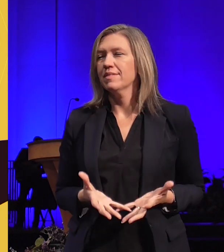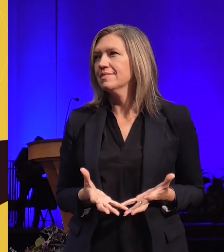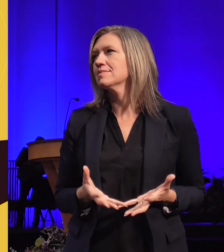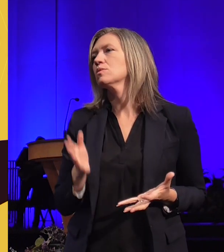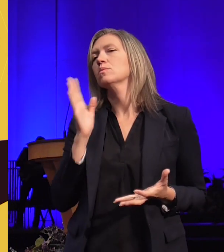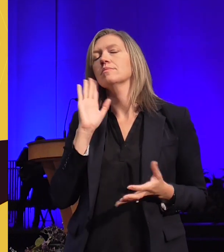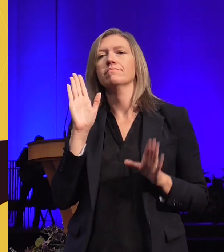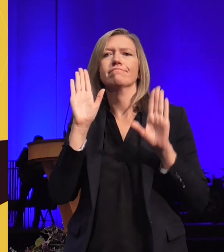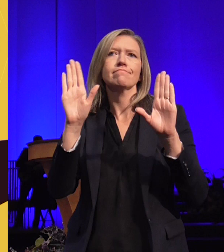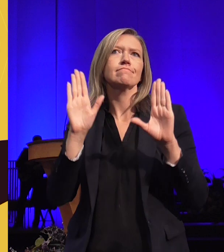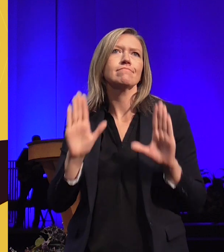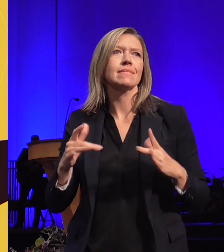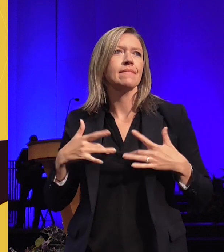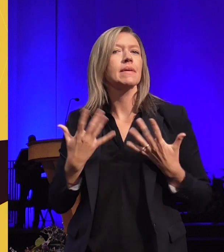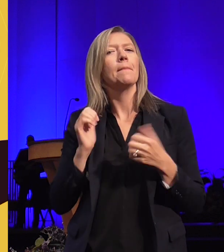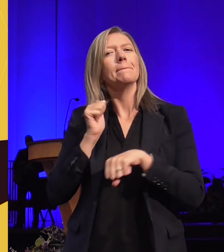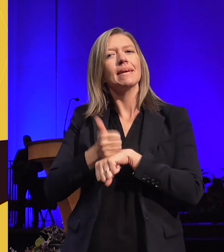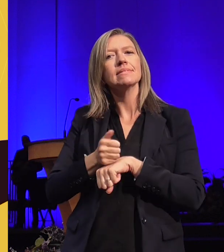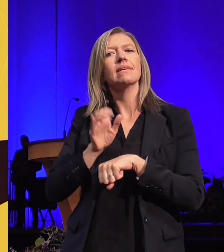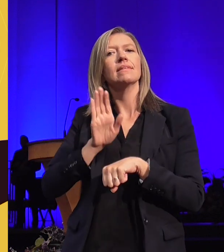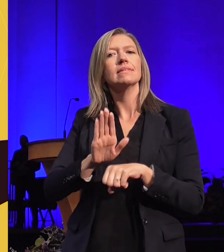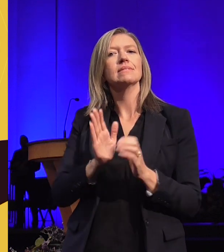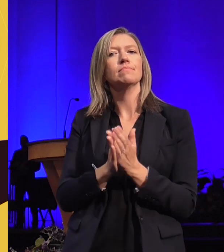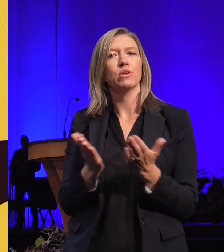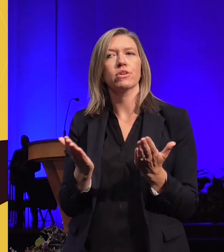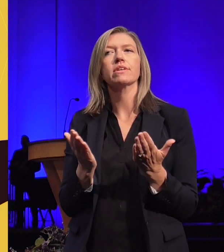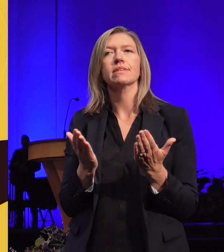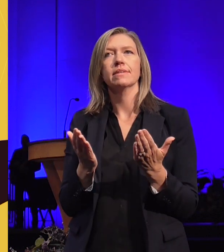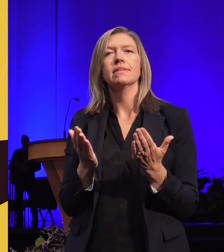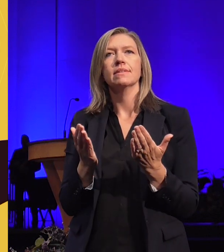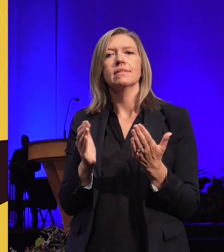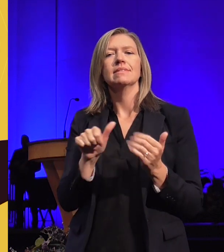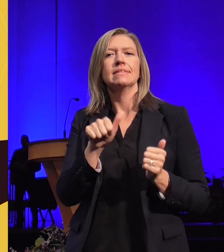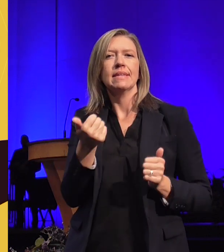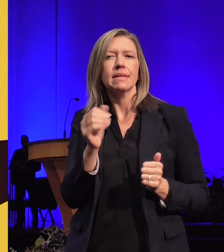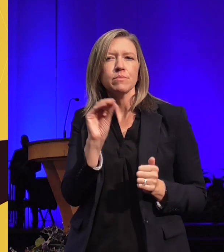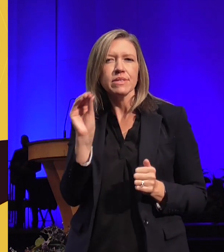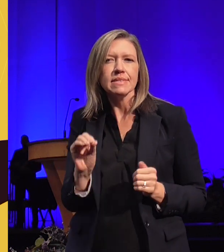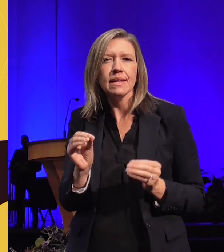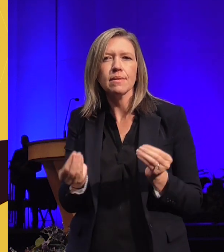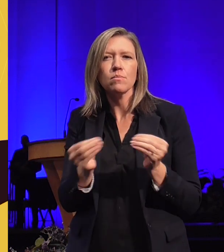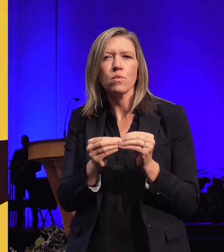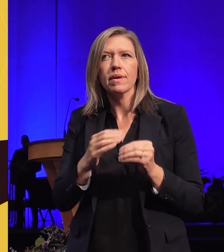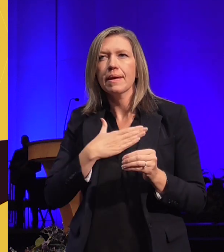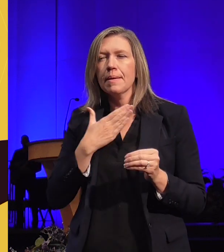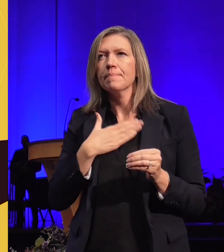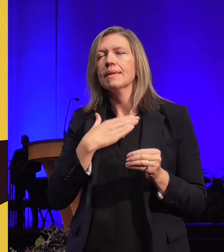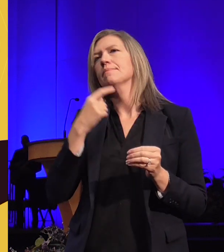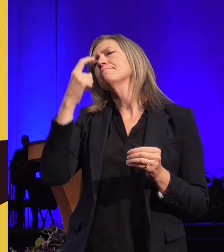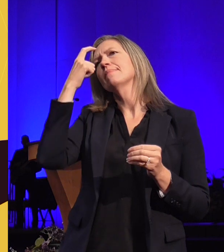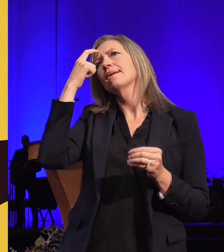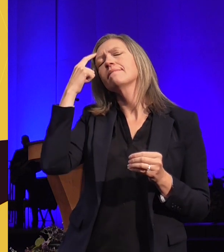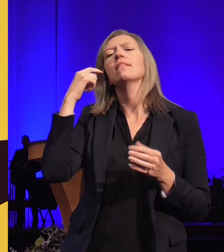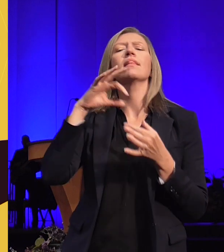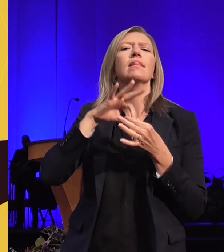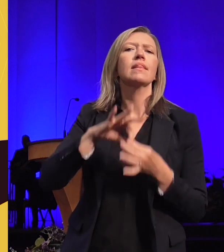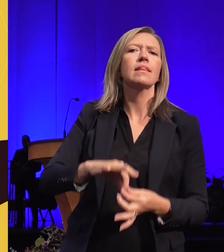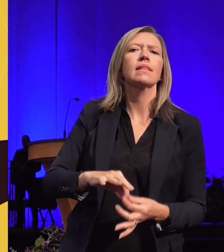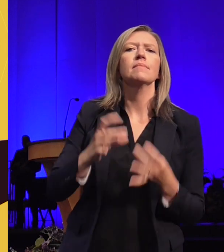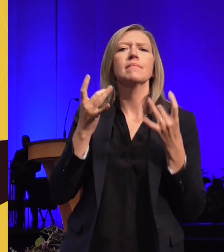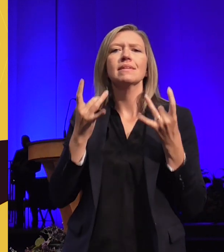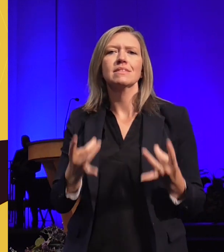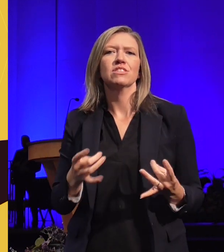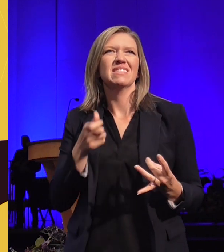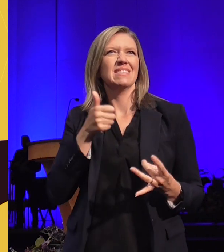be a wonderful event based on his book, that 10% Happier, Mindfulness and Meditation, Self-Help